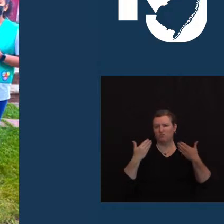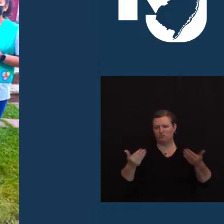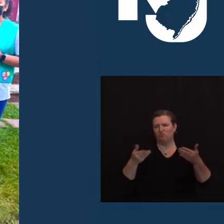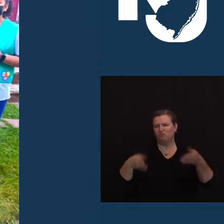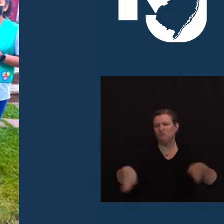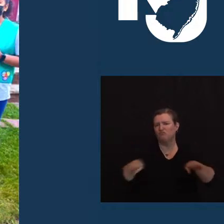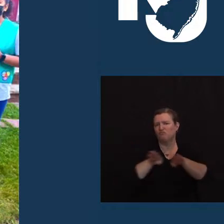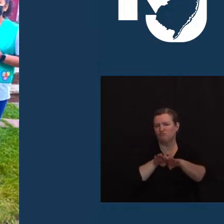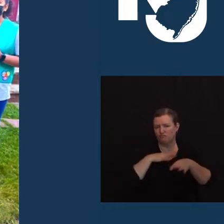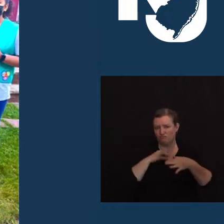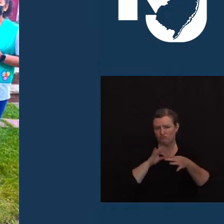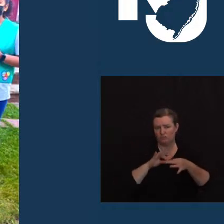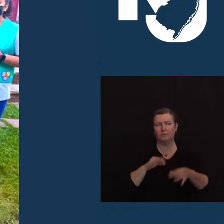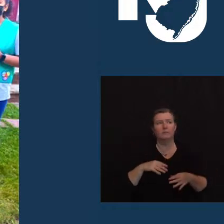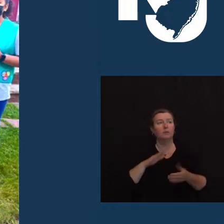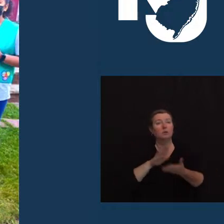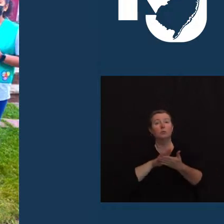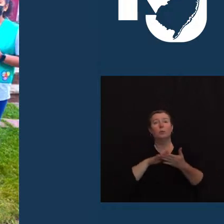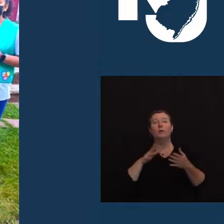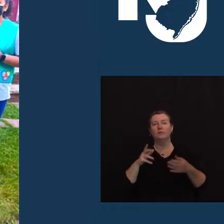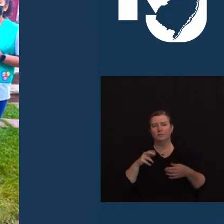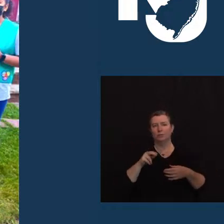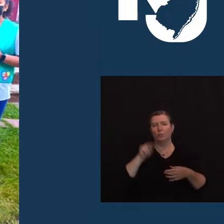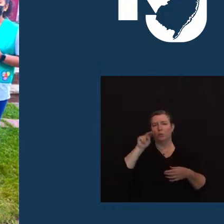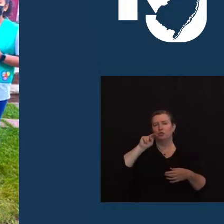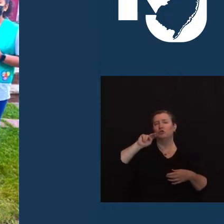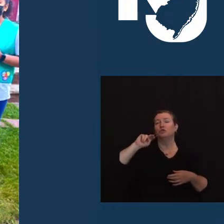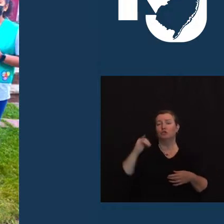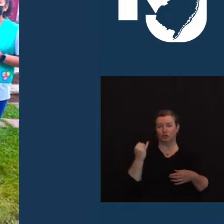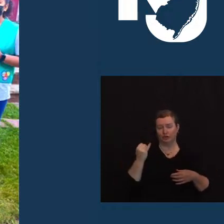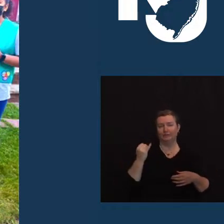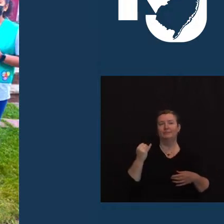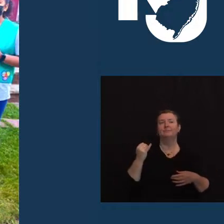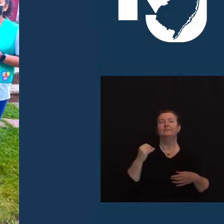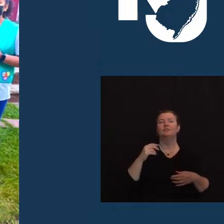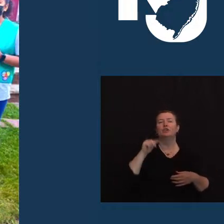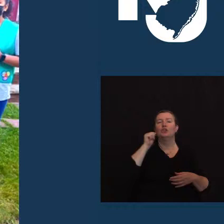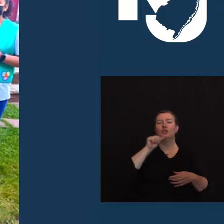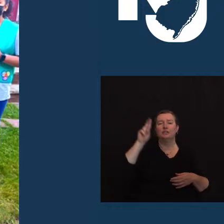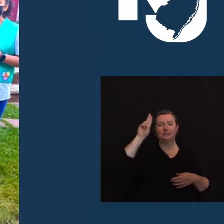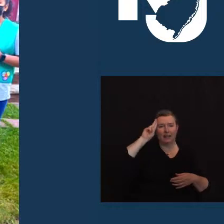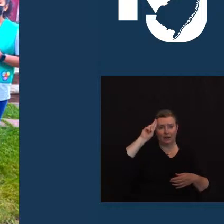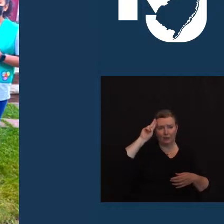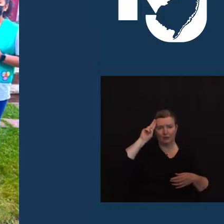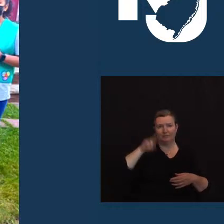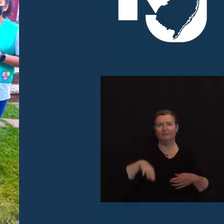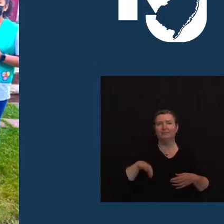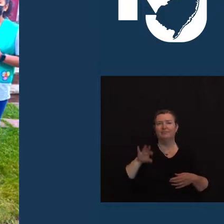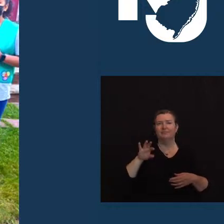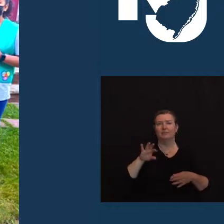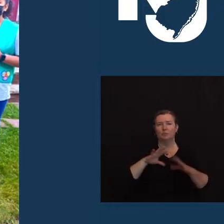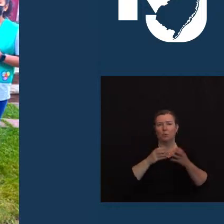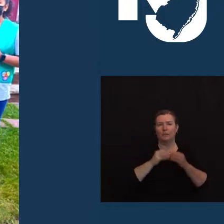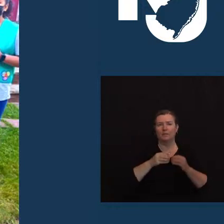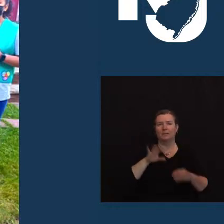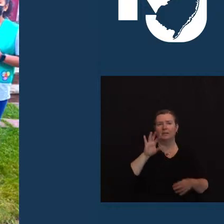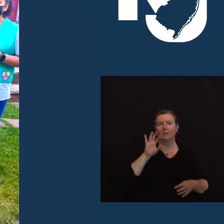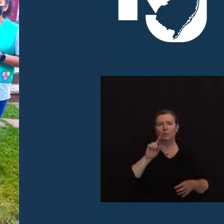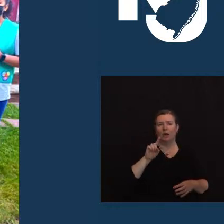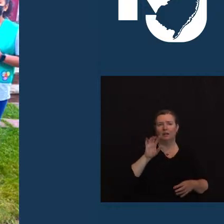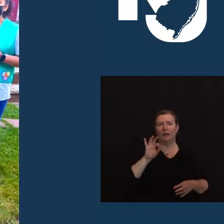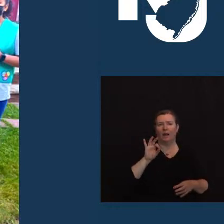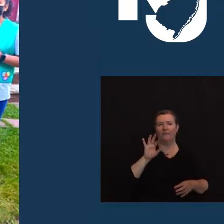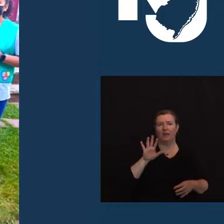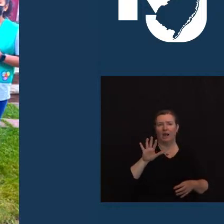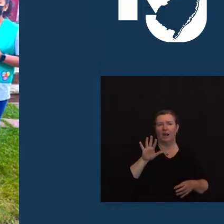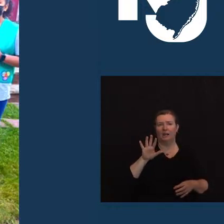of Girl Scouts of Northern New Jersey, troop number 95817 from Englewood. They have been collecting personal supplies